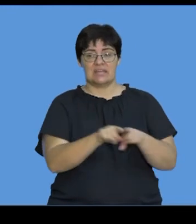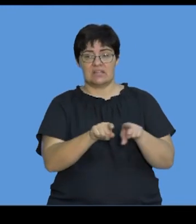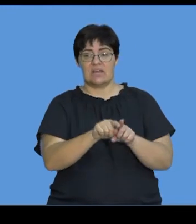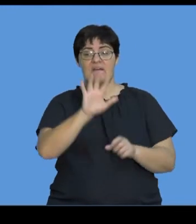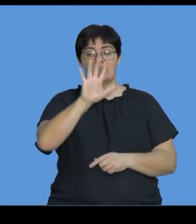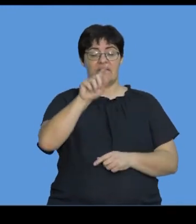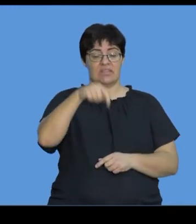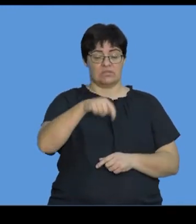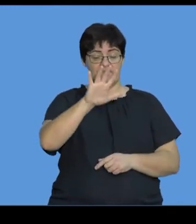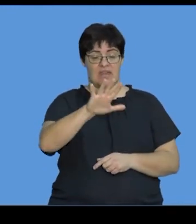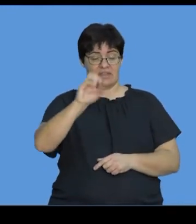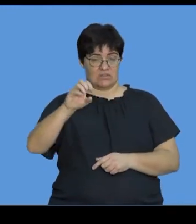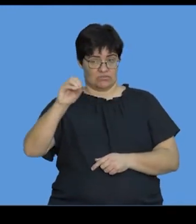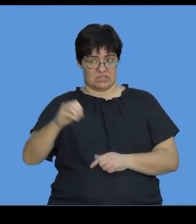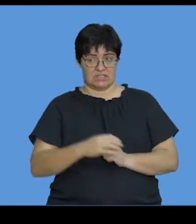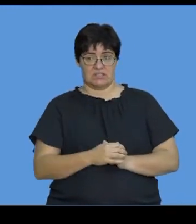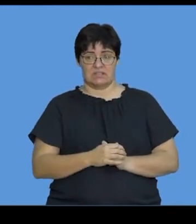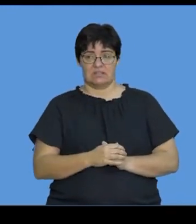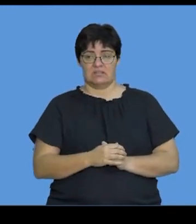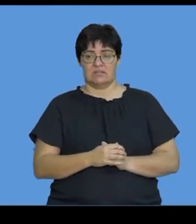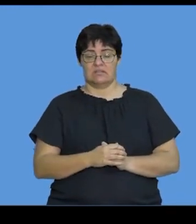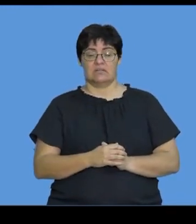going to be 5,500